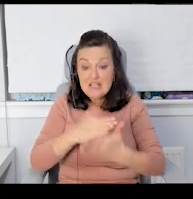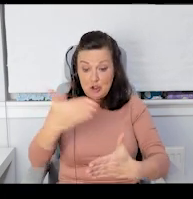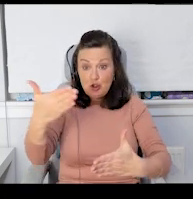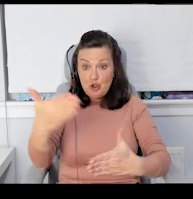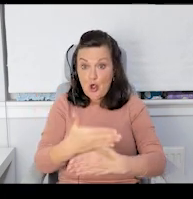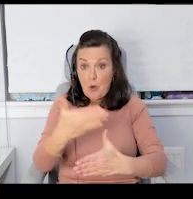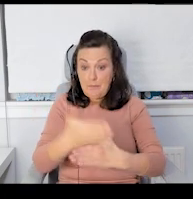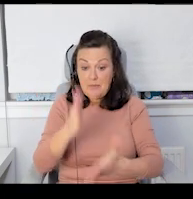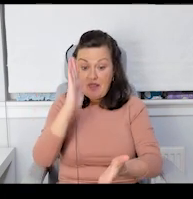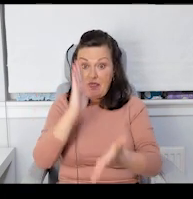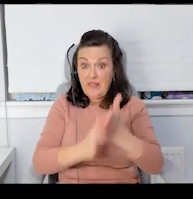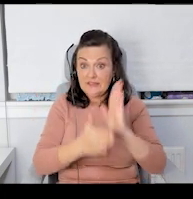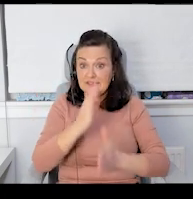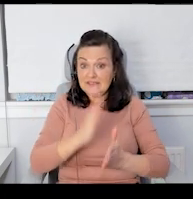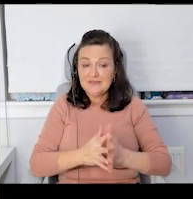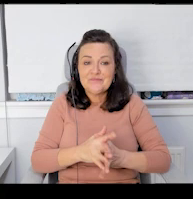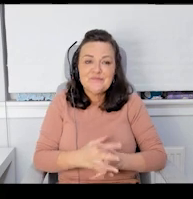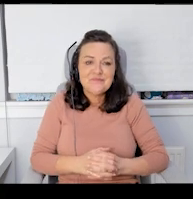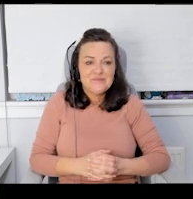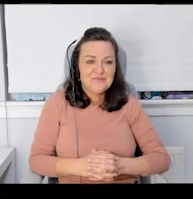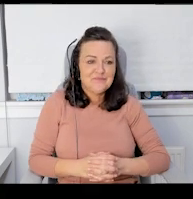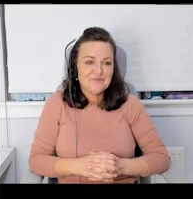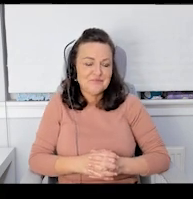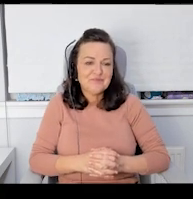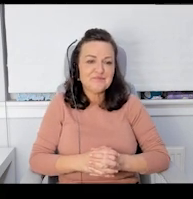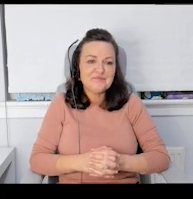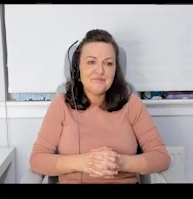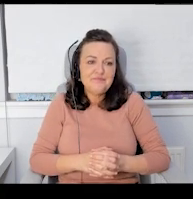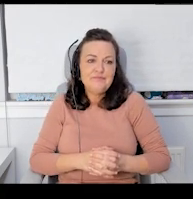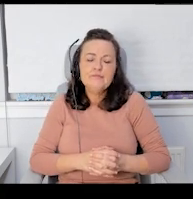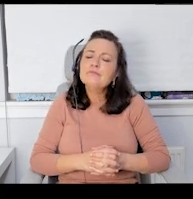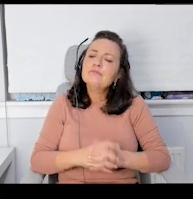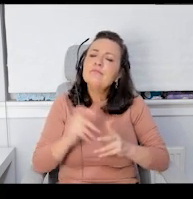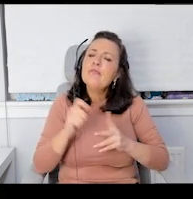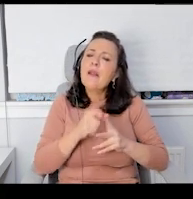that. Pam, I'm going to come back to yourself in terms of what would you say